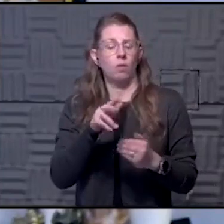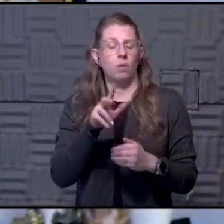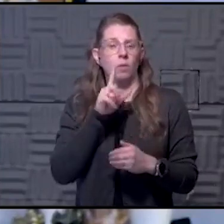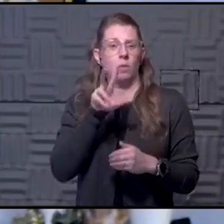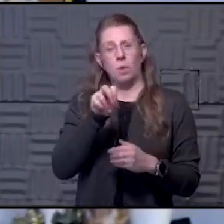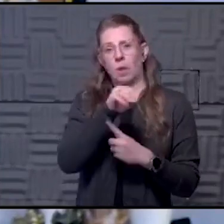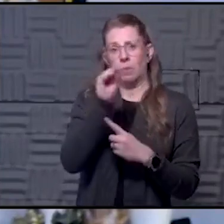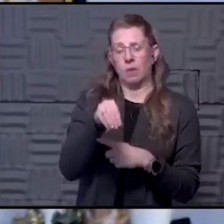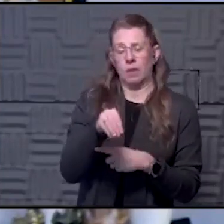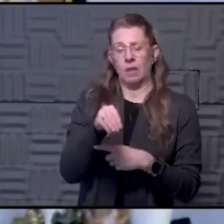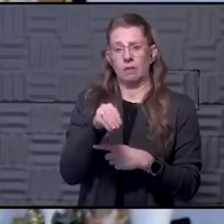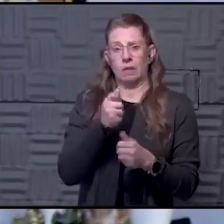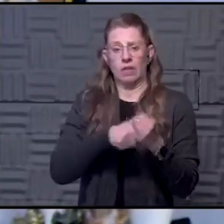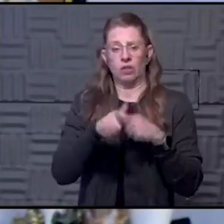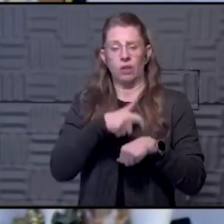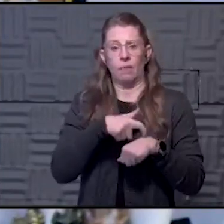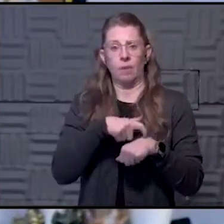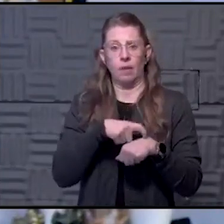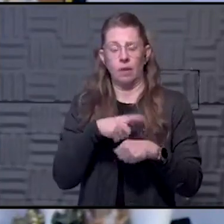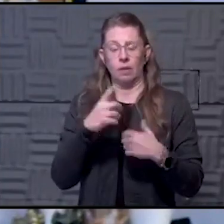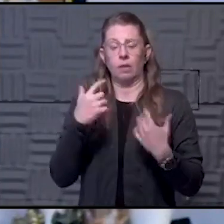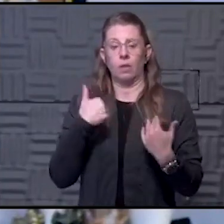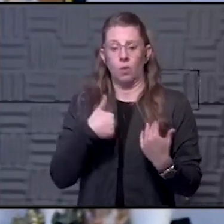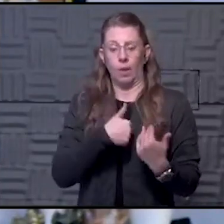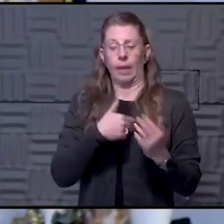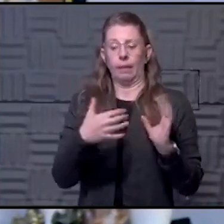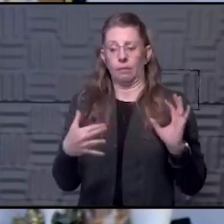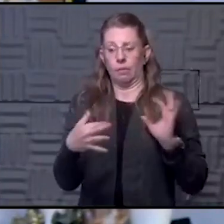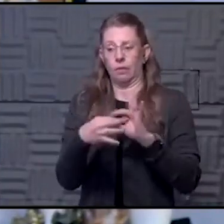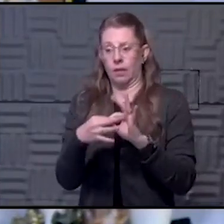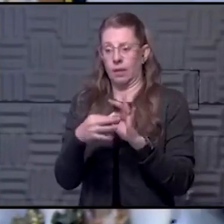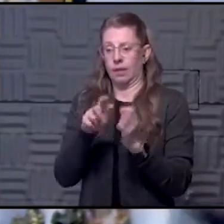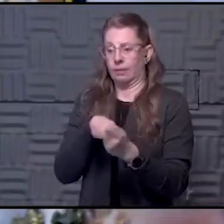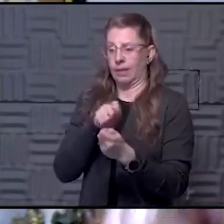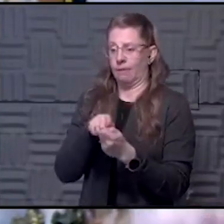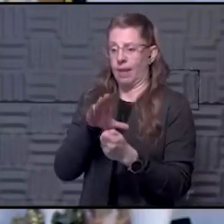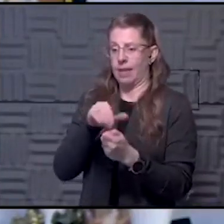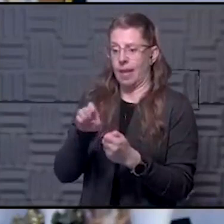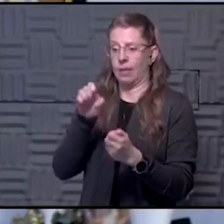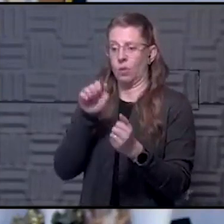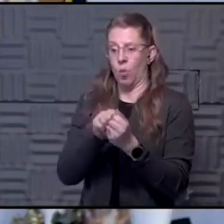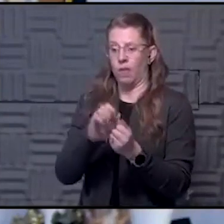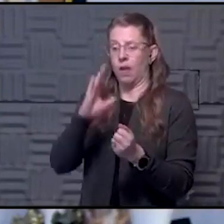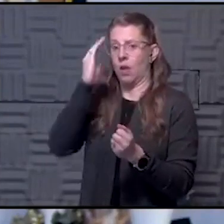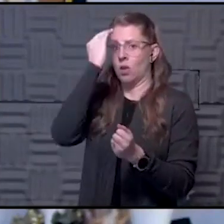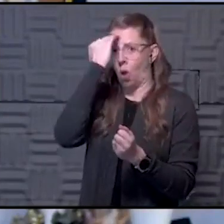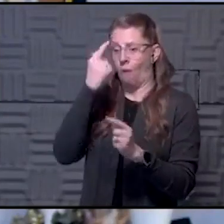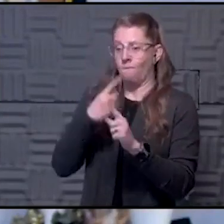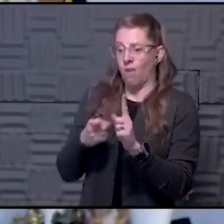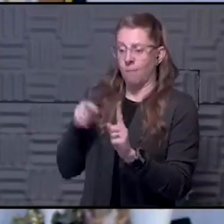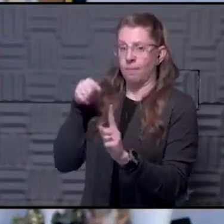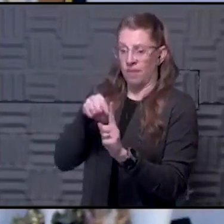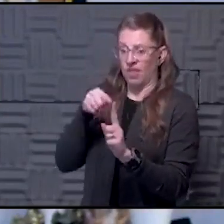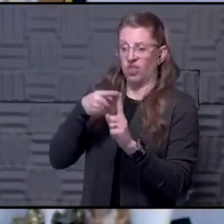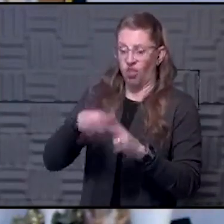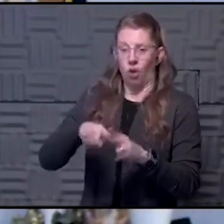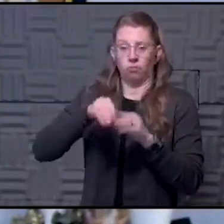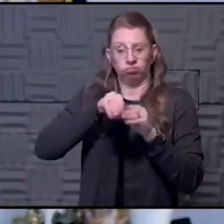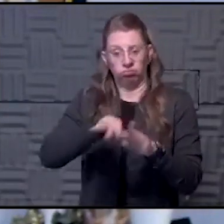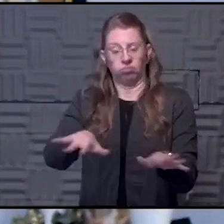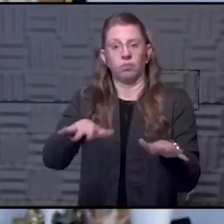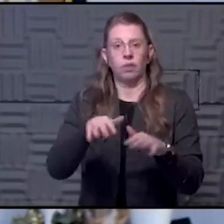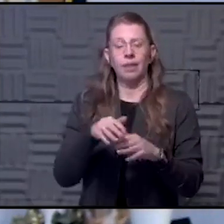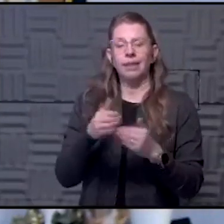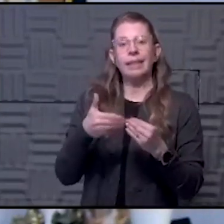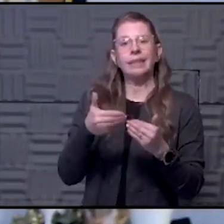do we absolutely epidemiologically link a particular case with its known source. And it's a little bit easier in